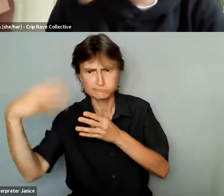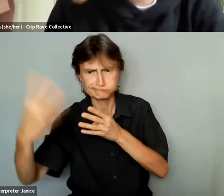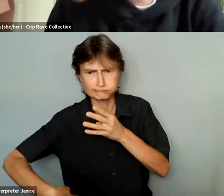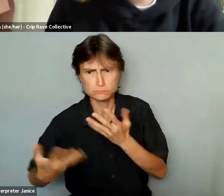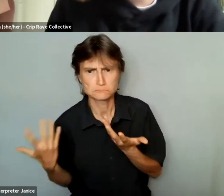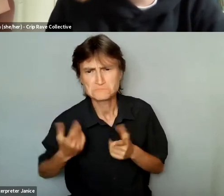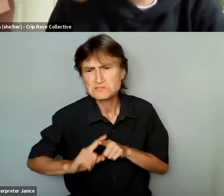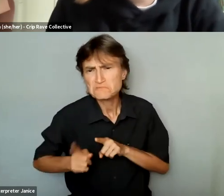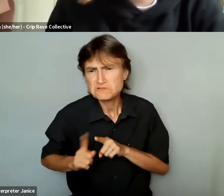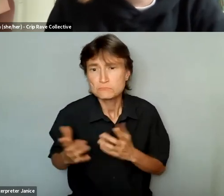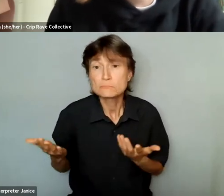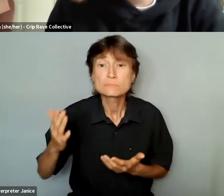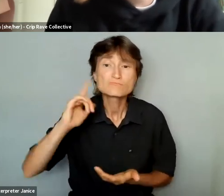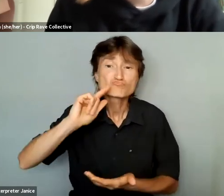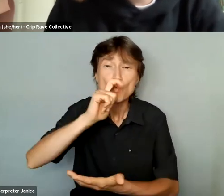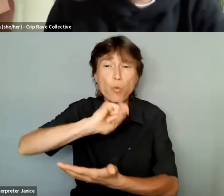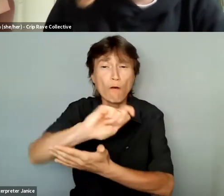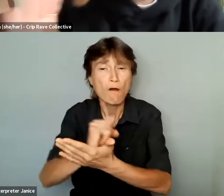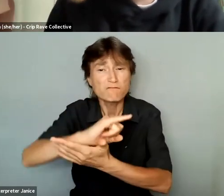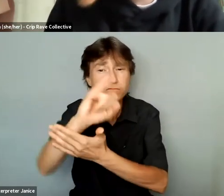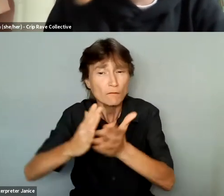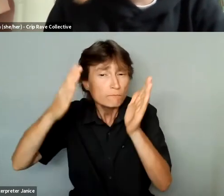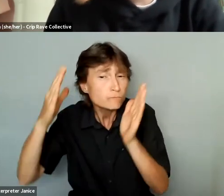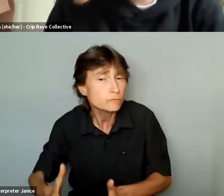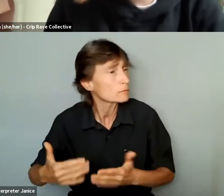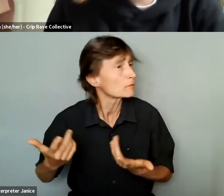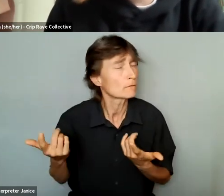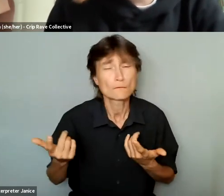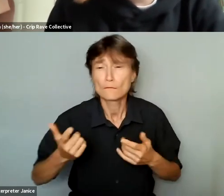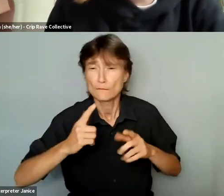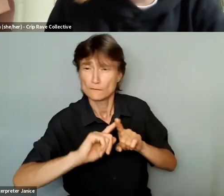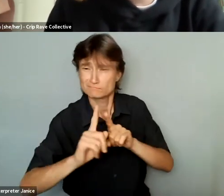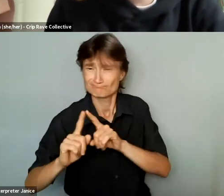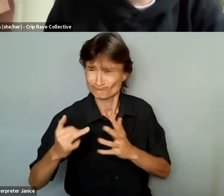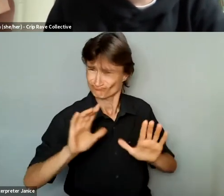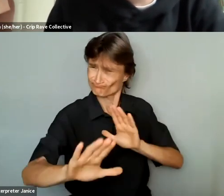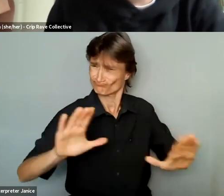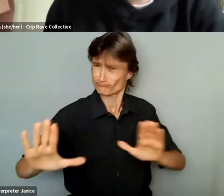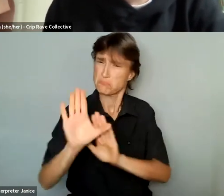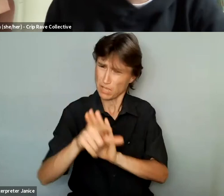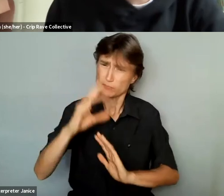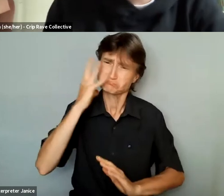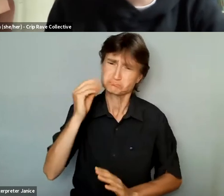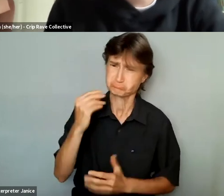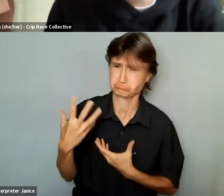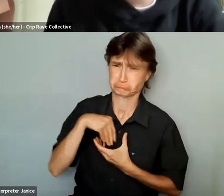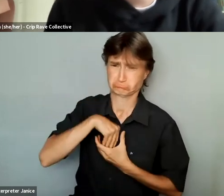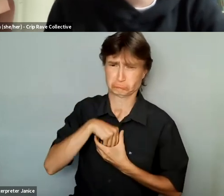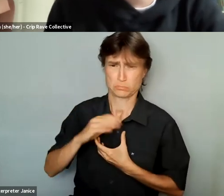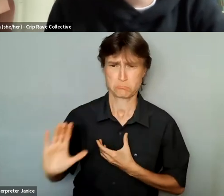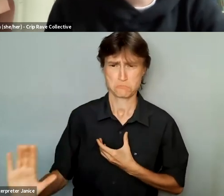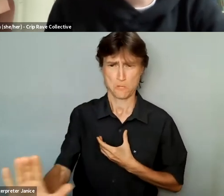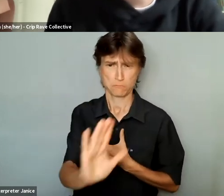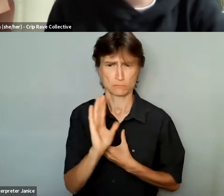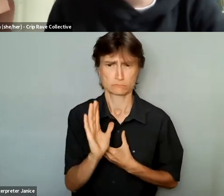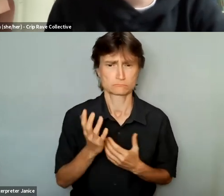you know, our graphic designers or our everyone involved. And I think that's like another point is like,